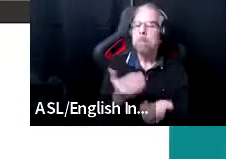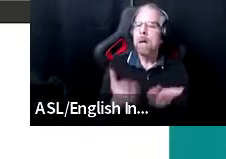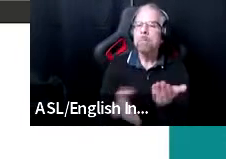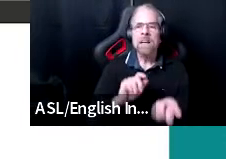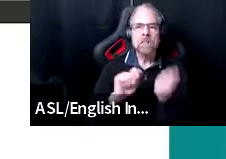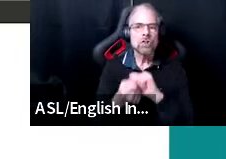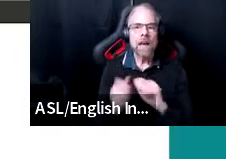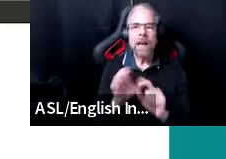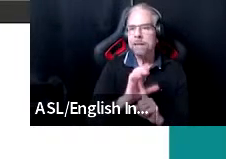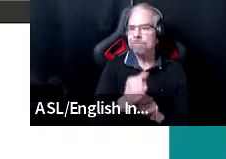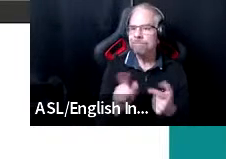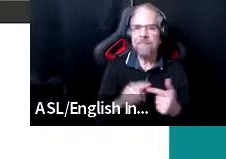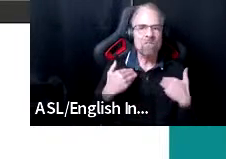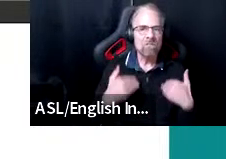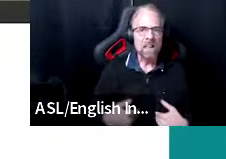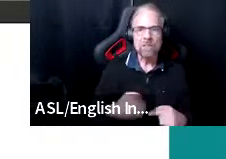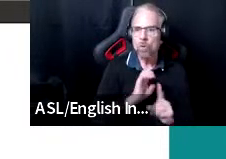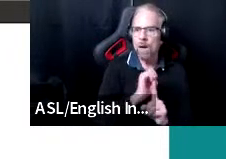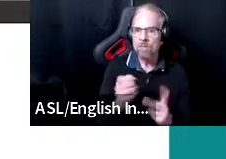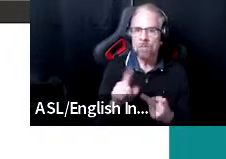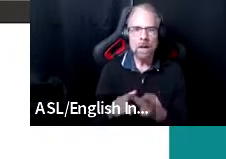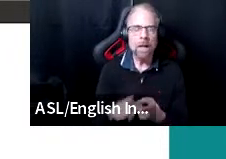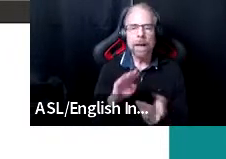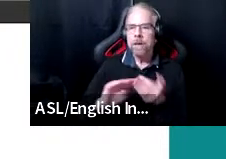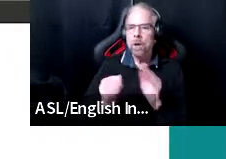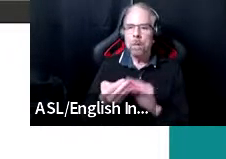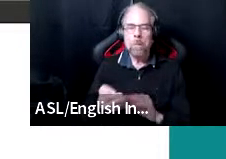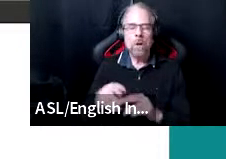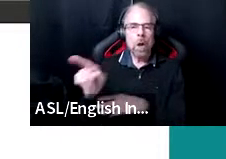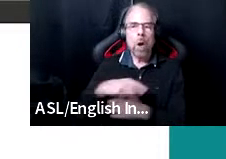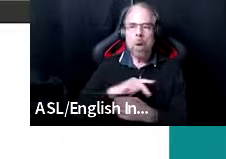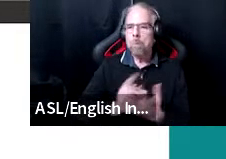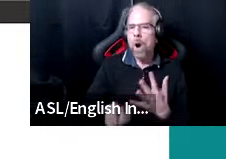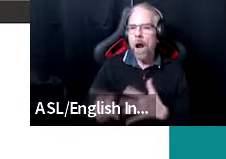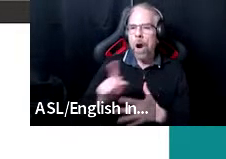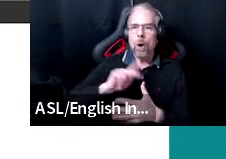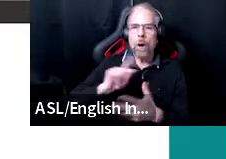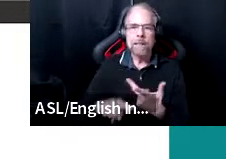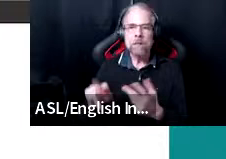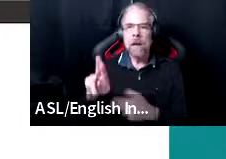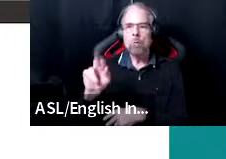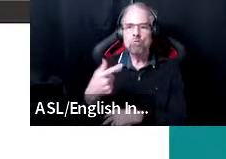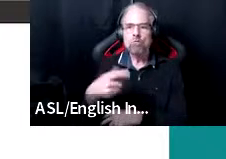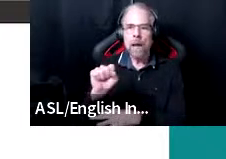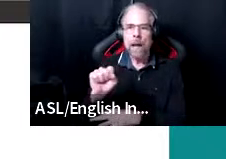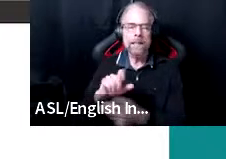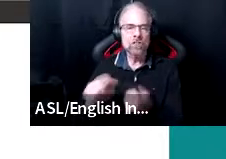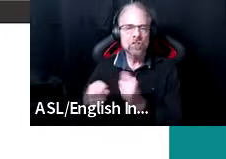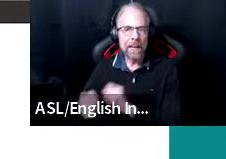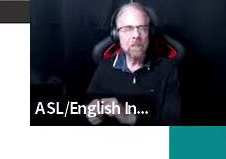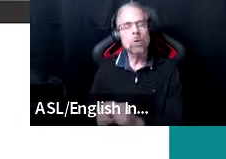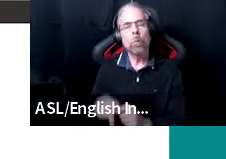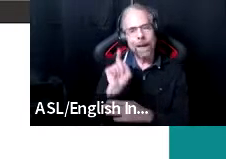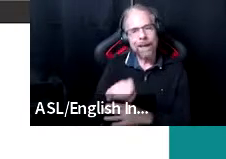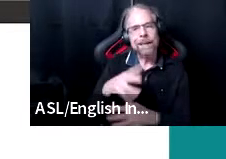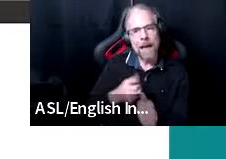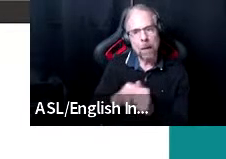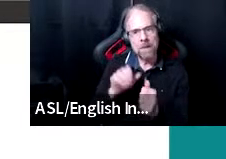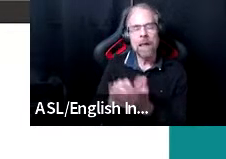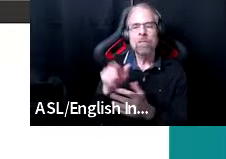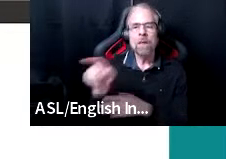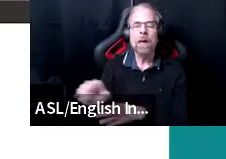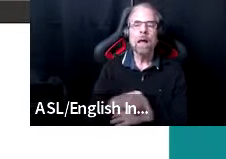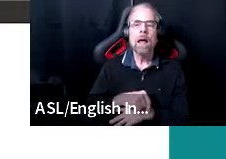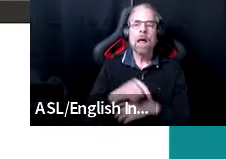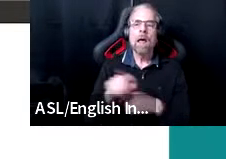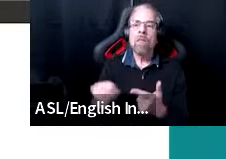physical environment, community priorities, and regulation changes. So we needed to update that. And the National Environmental Policy Act affords